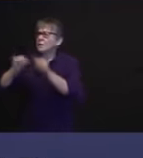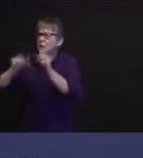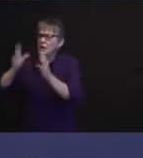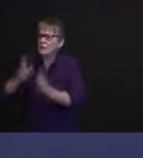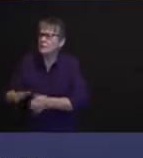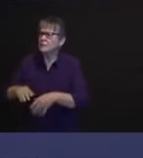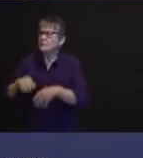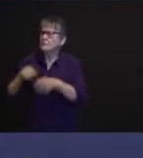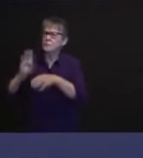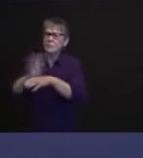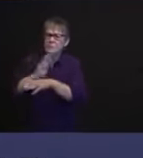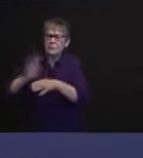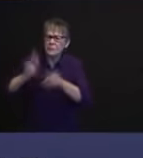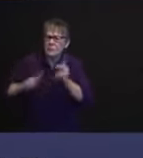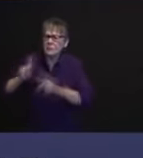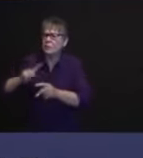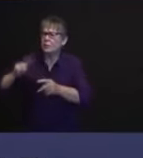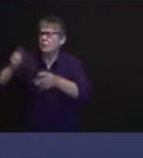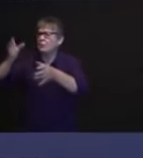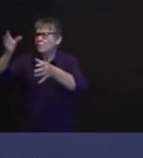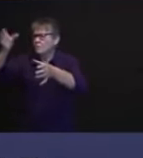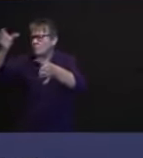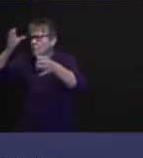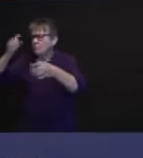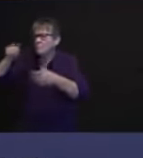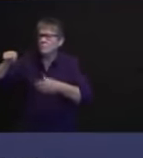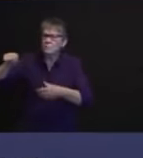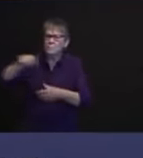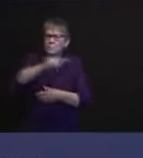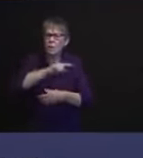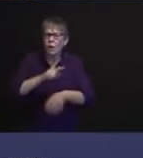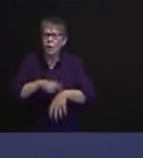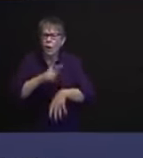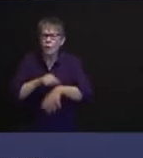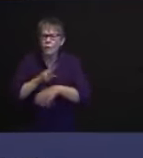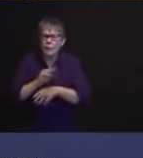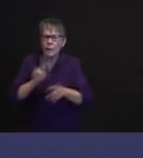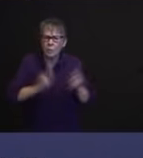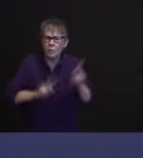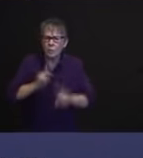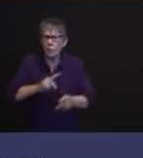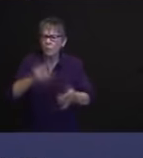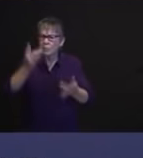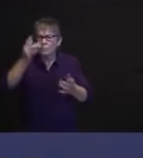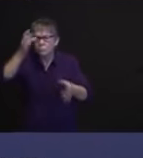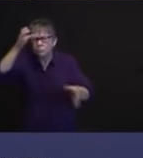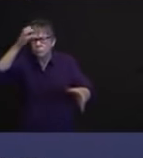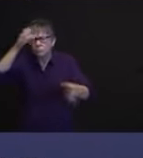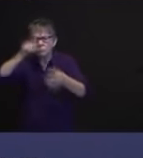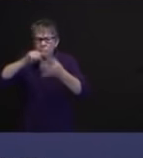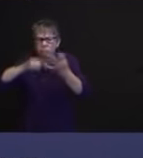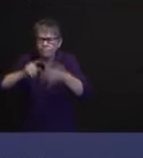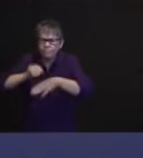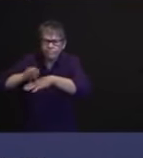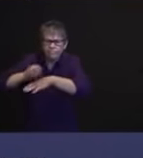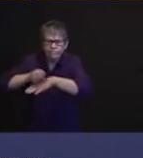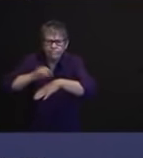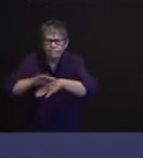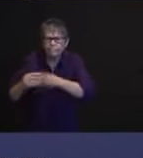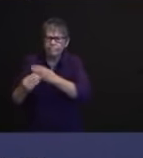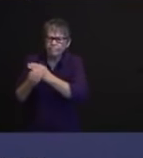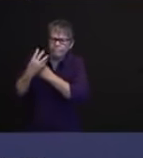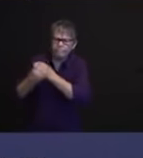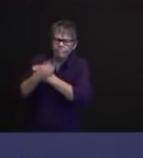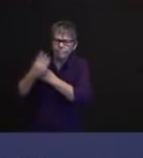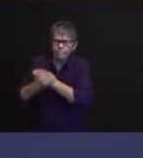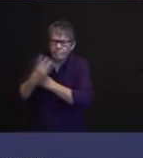care, and they have done a really good job, I have to say, and that includes McKinsey. It includes Manat, the